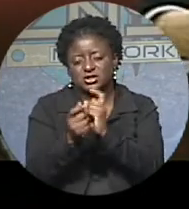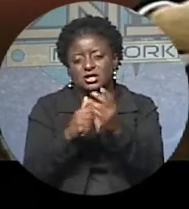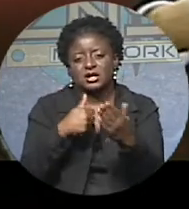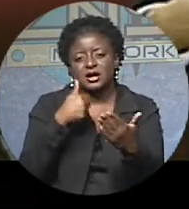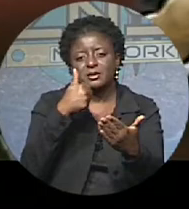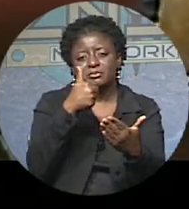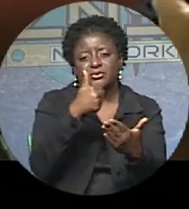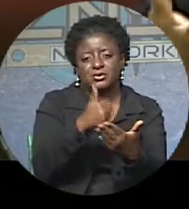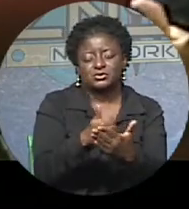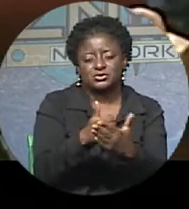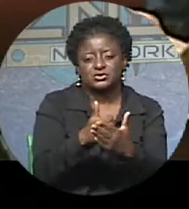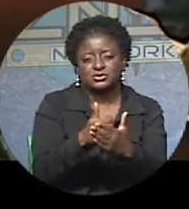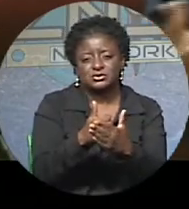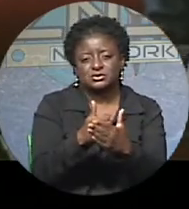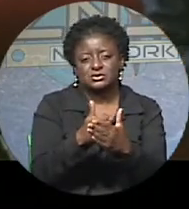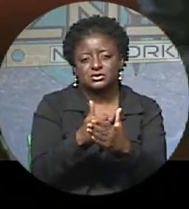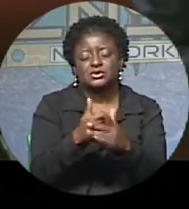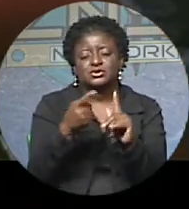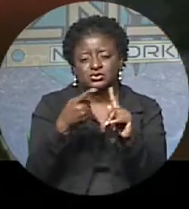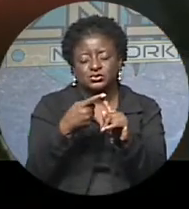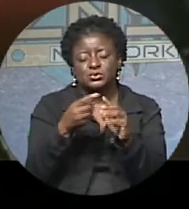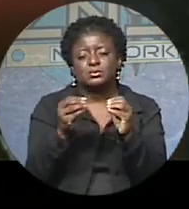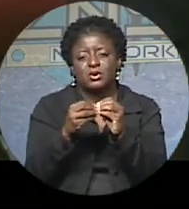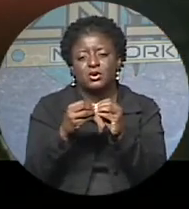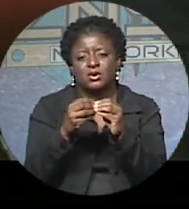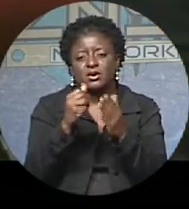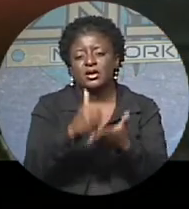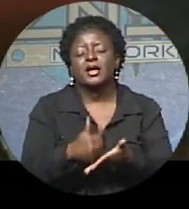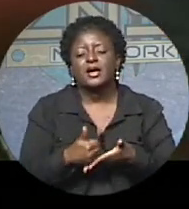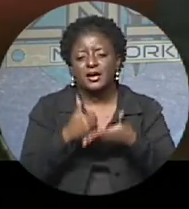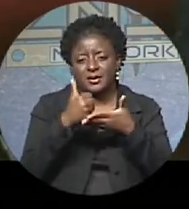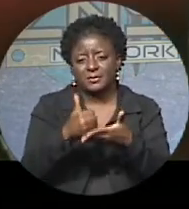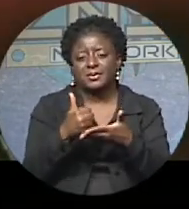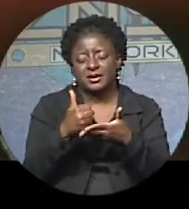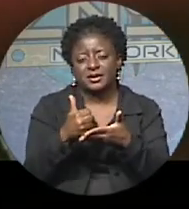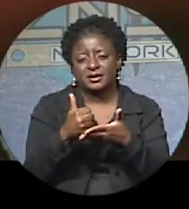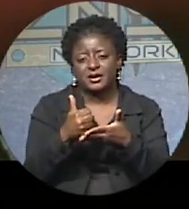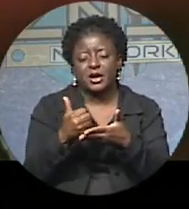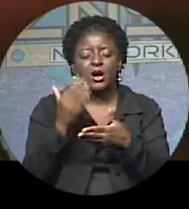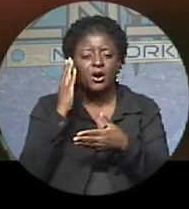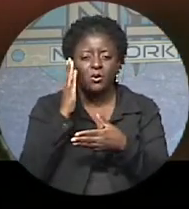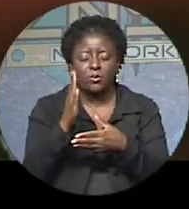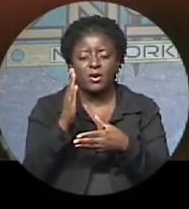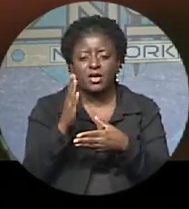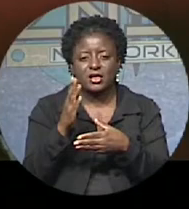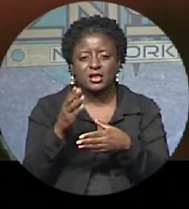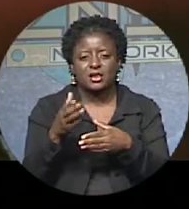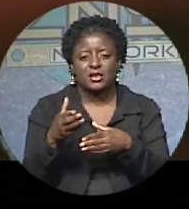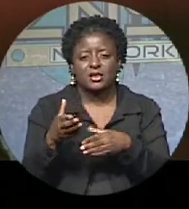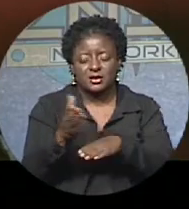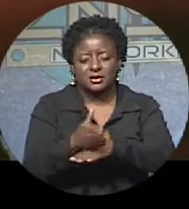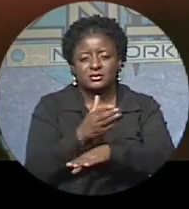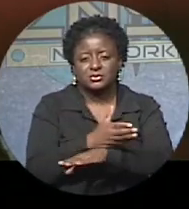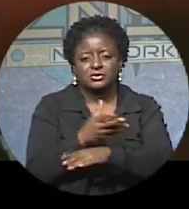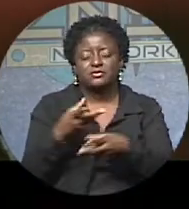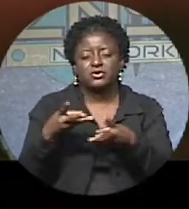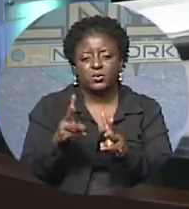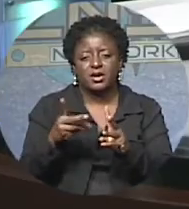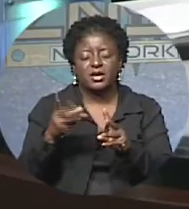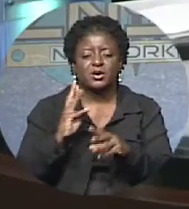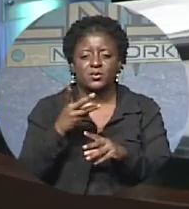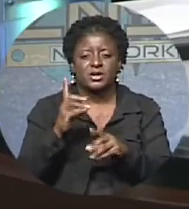more mediative approach would enhance the way that we dispose of family